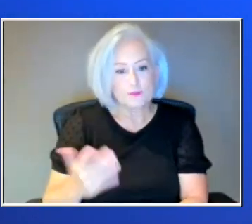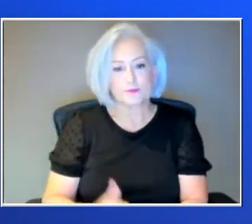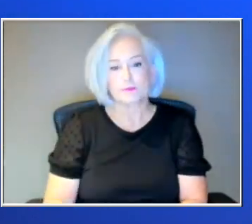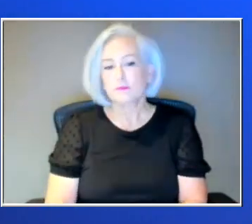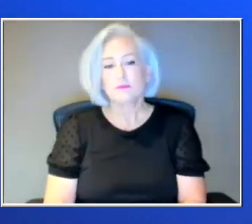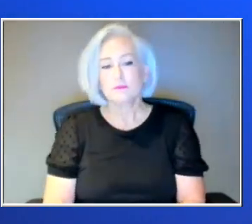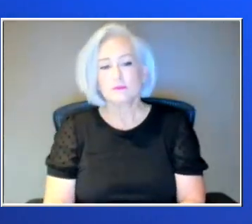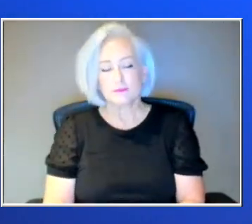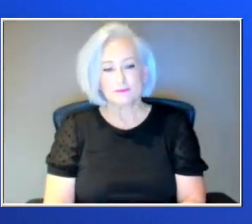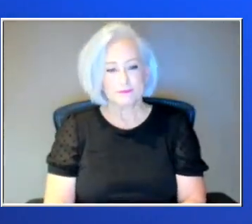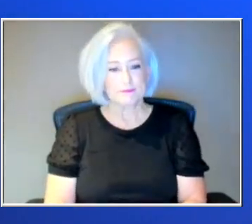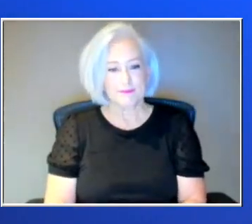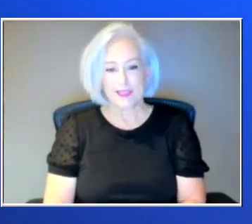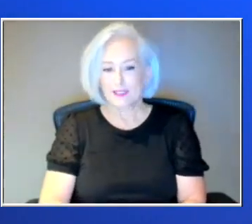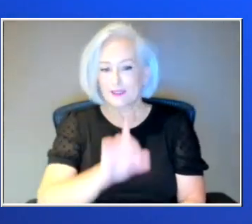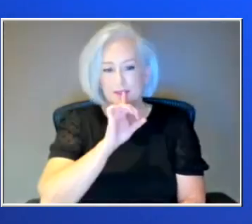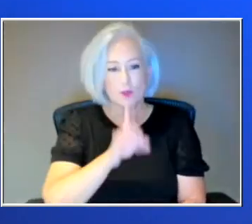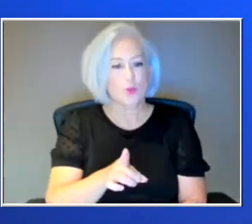Just basically